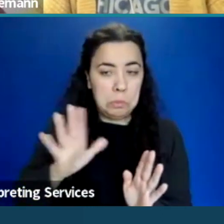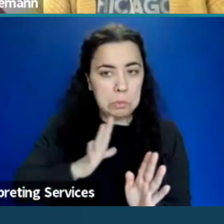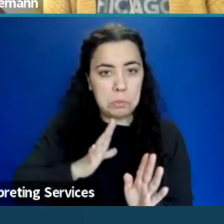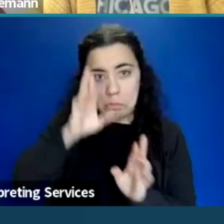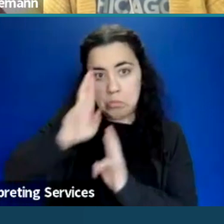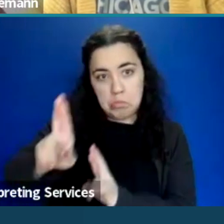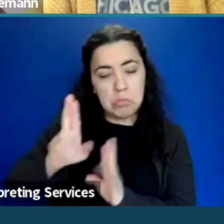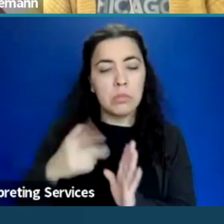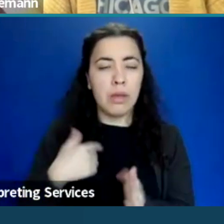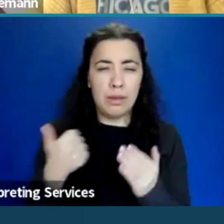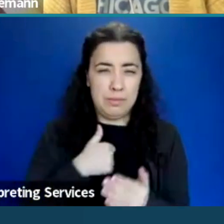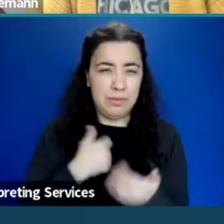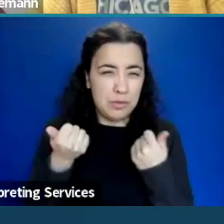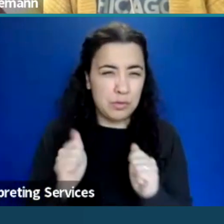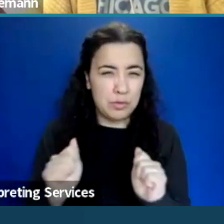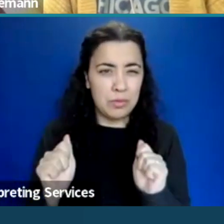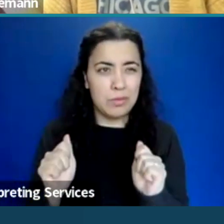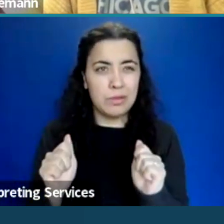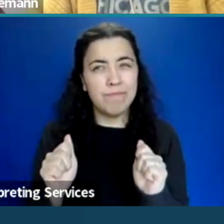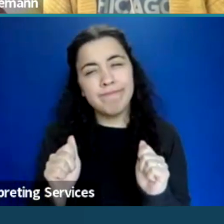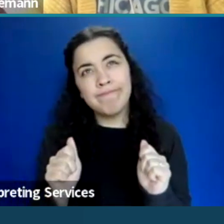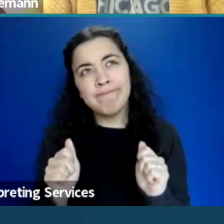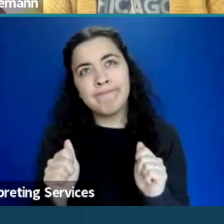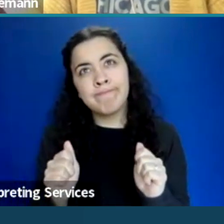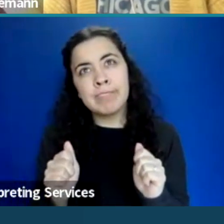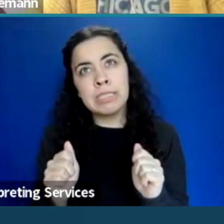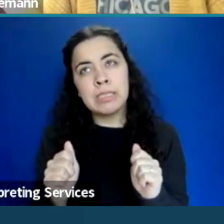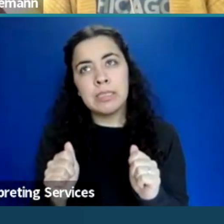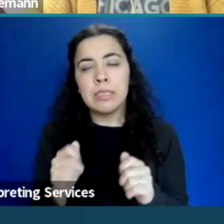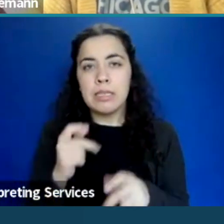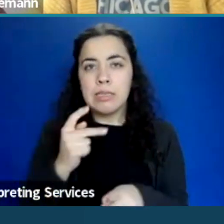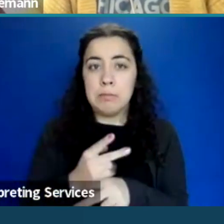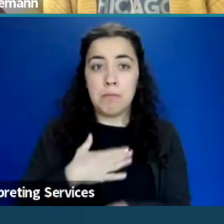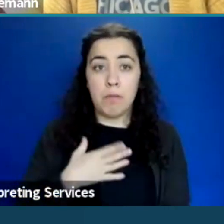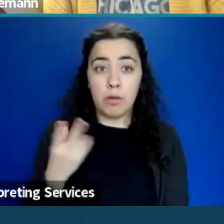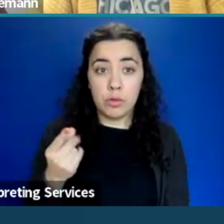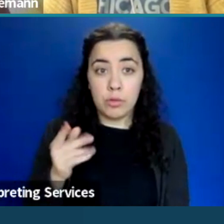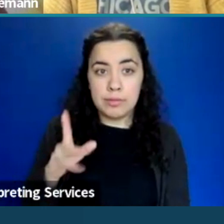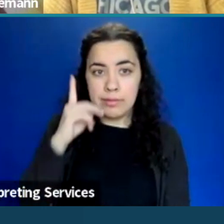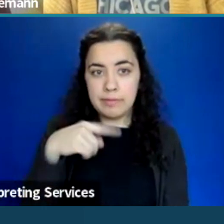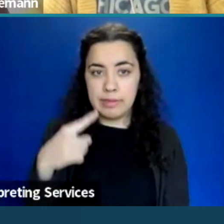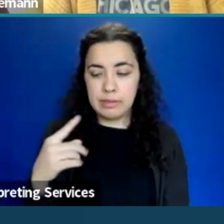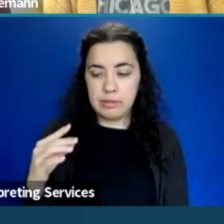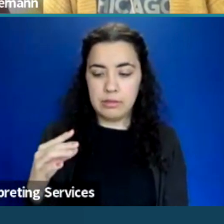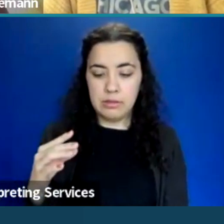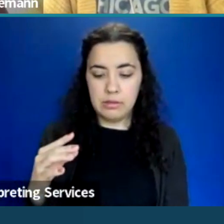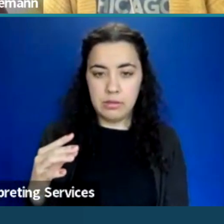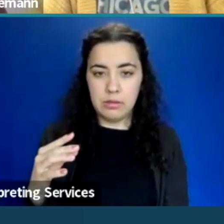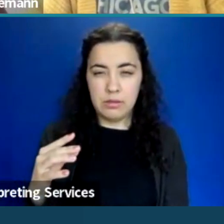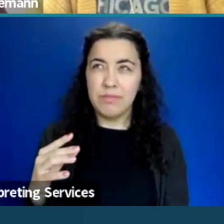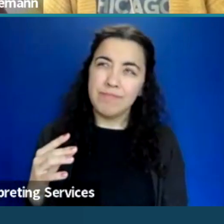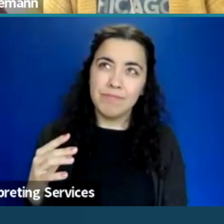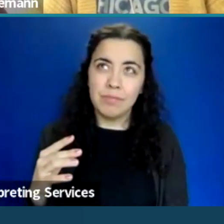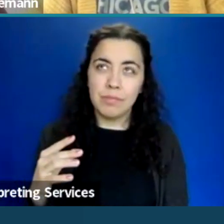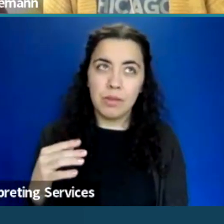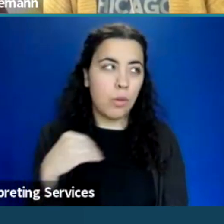will try to keep my dog's face away. I'm thinking mainly like in a vehicle,